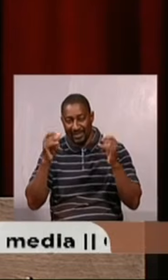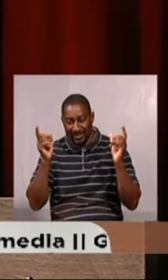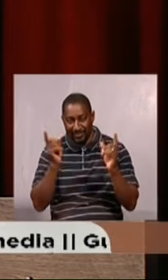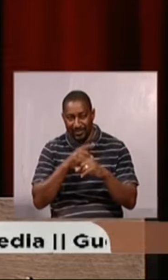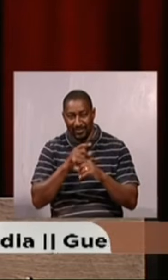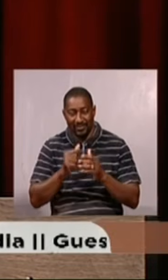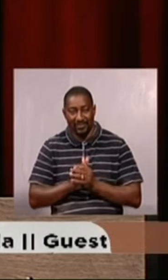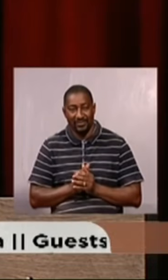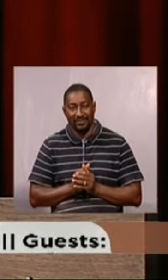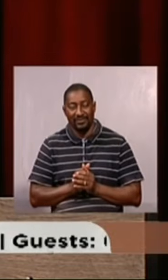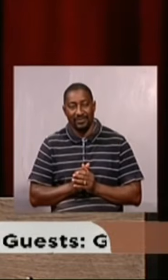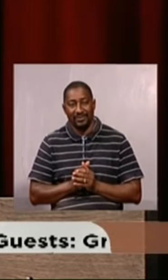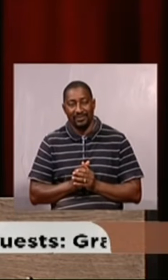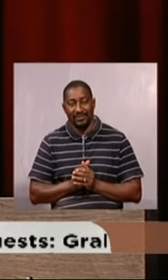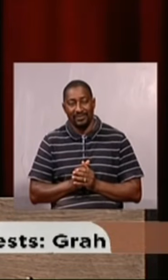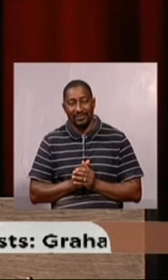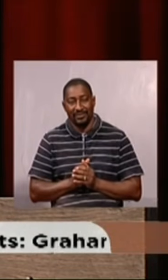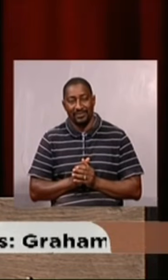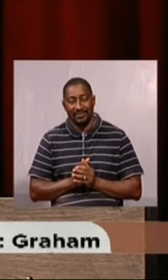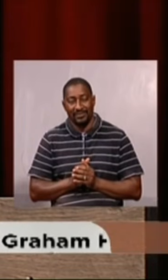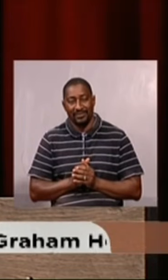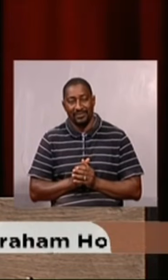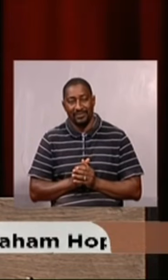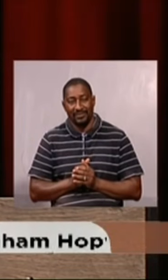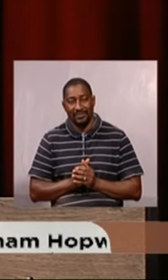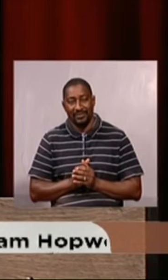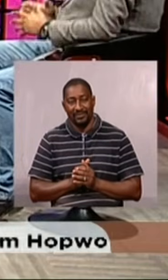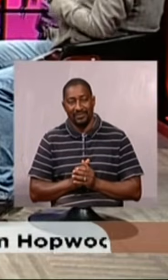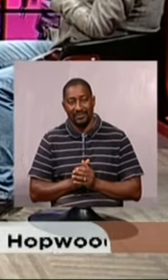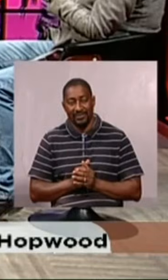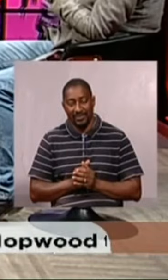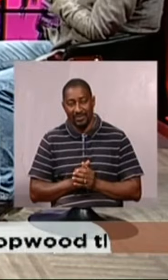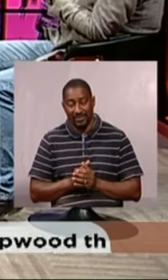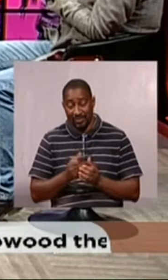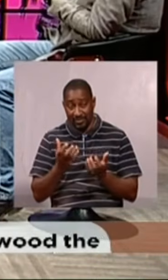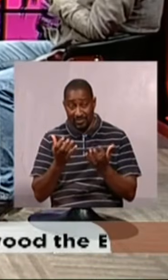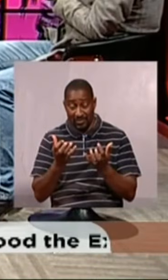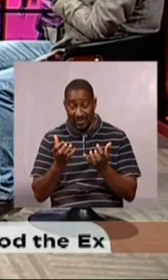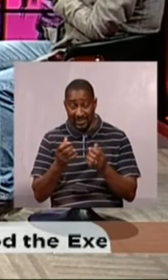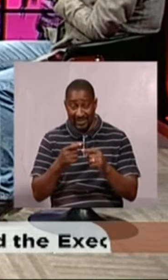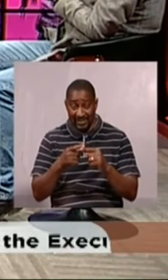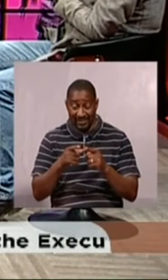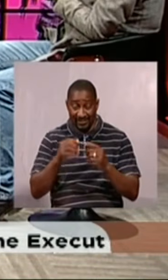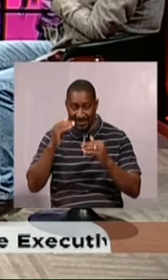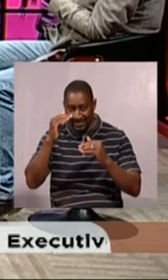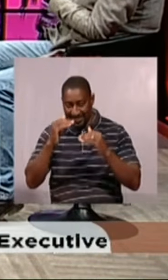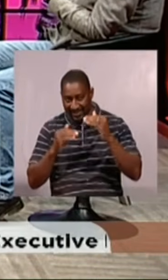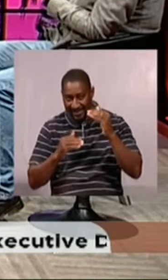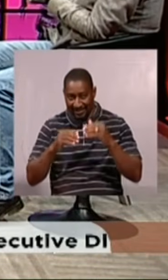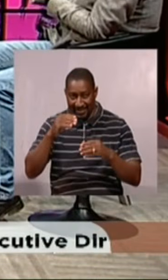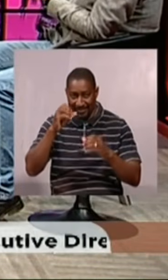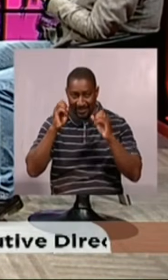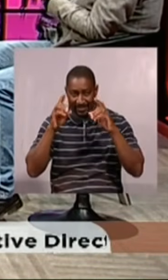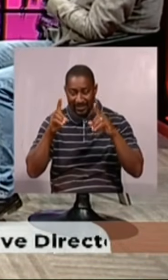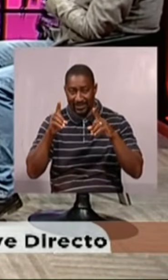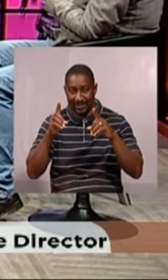get on a daily basis on social media. So with fake news, I think there's different levels of education we need, or awareness we need to start looking at. There's